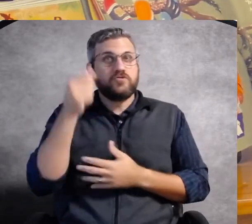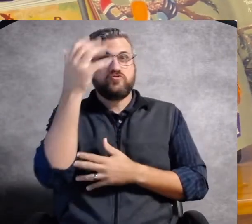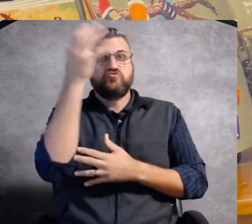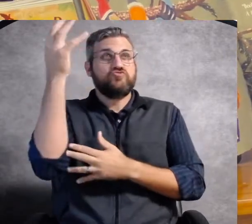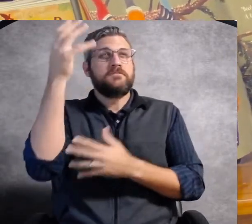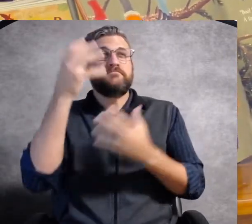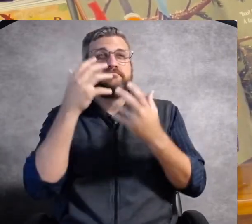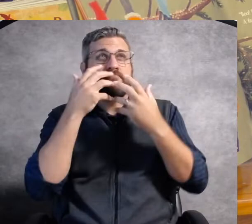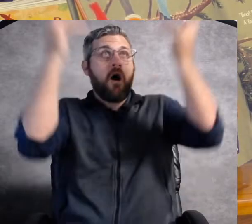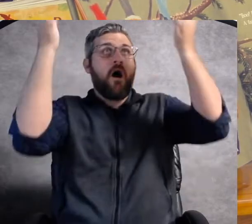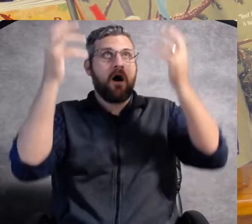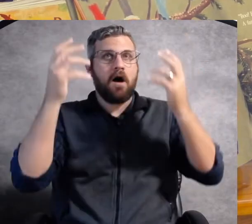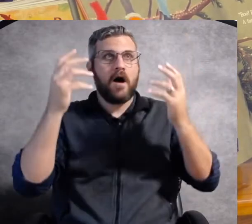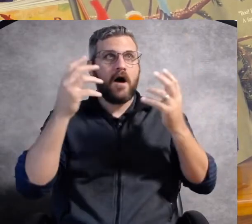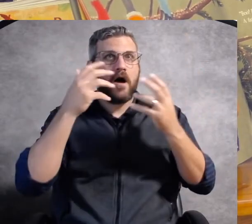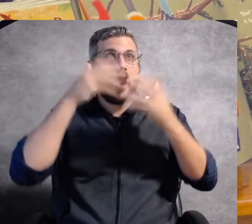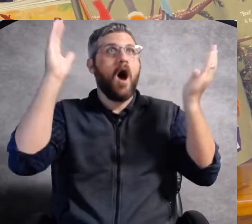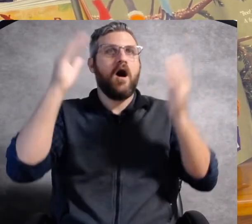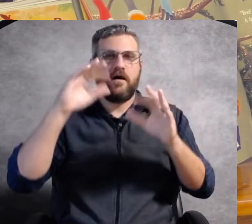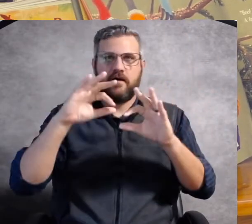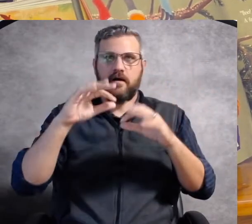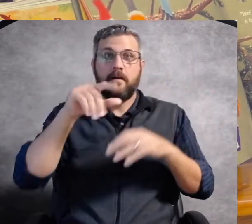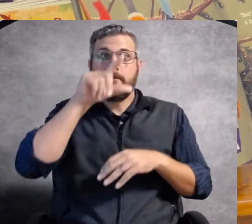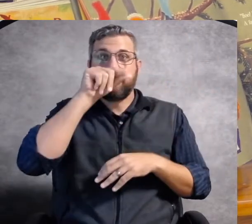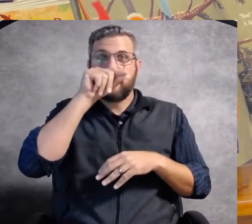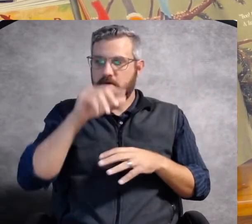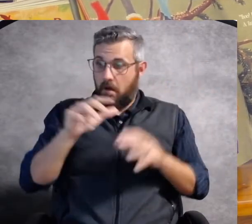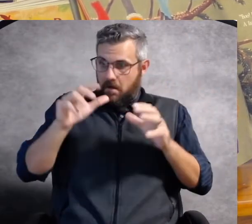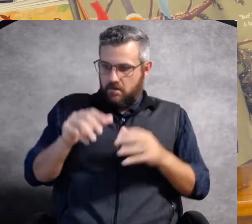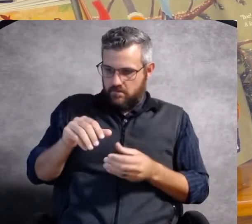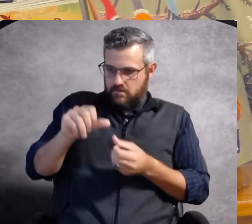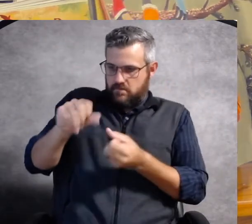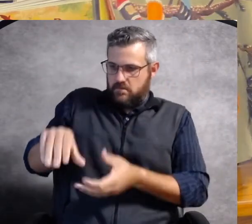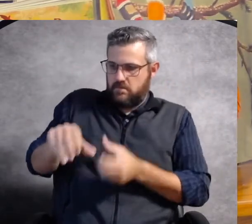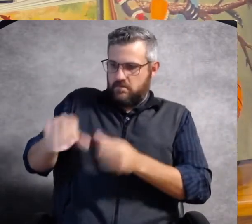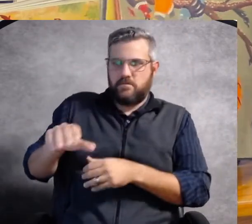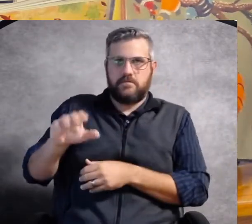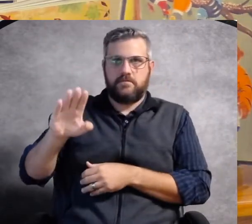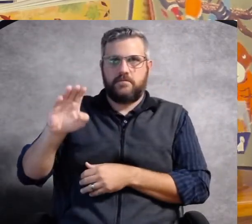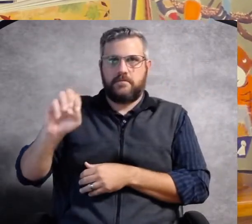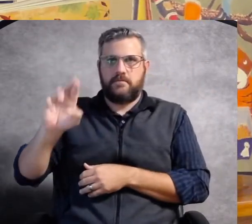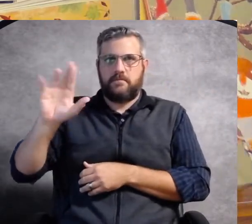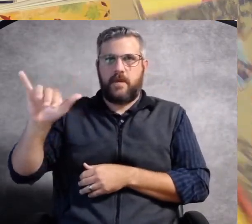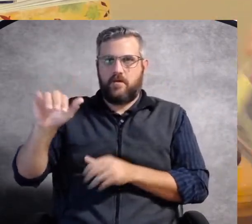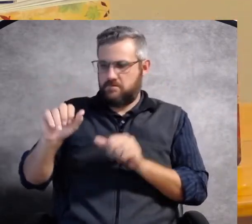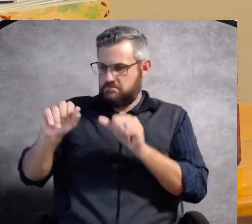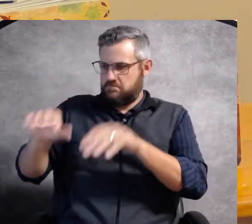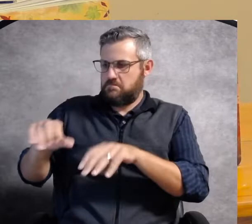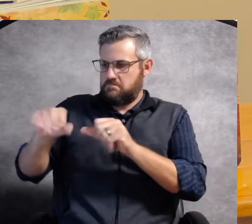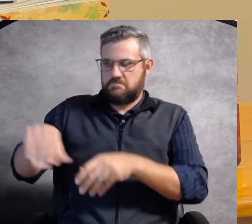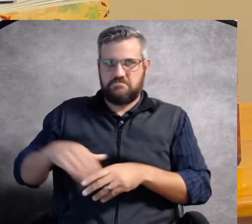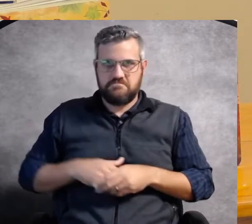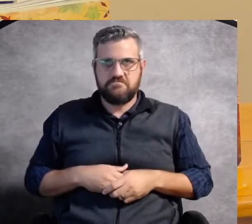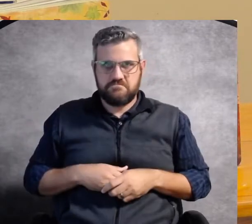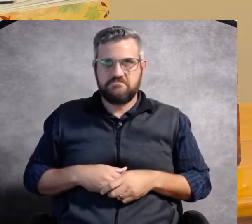"Boo!" he called up to a tree. A family of birds dropped berries in his bag.